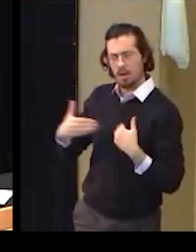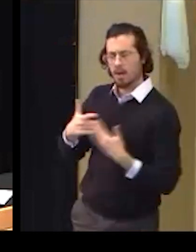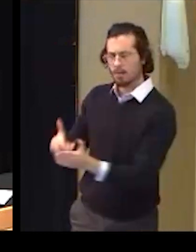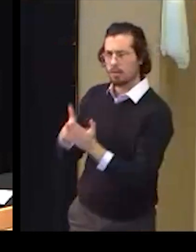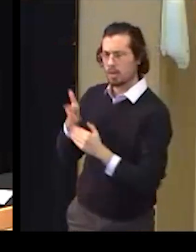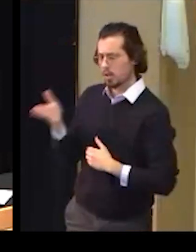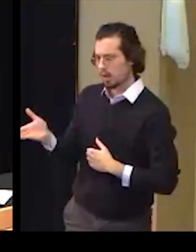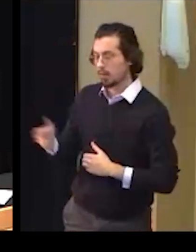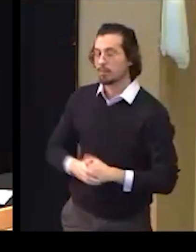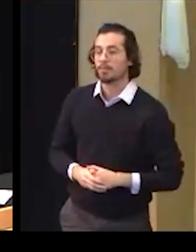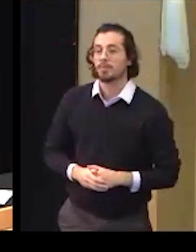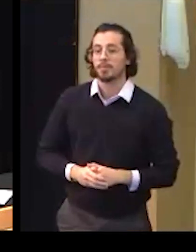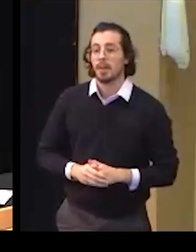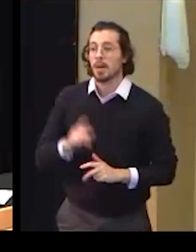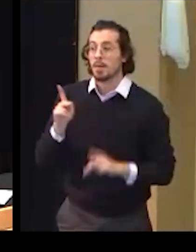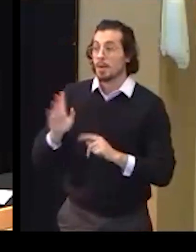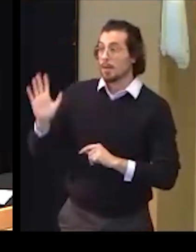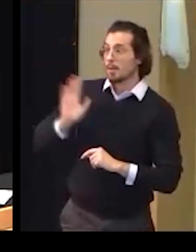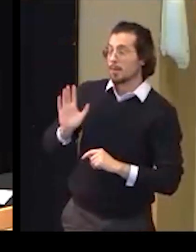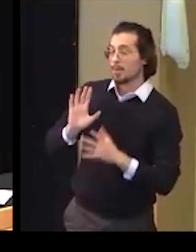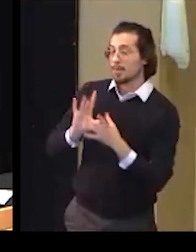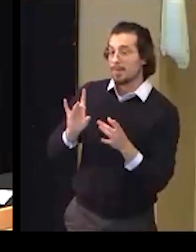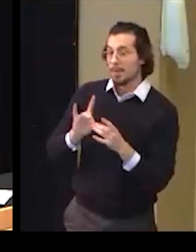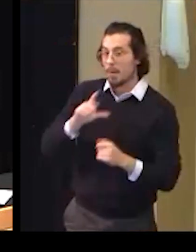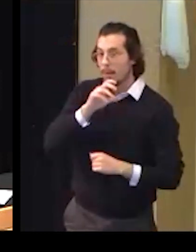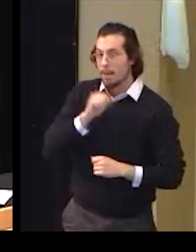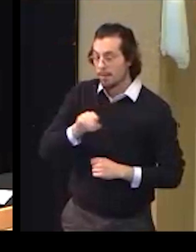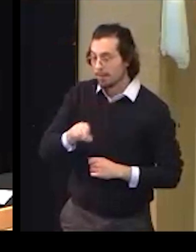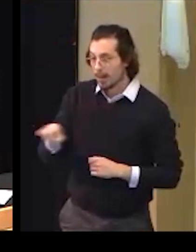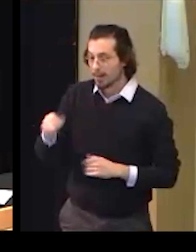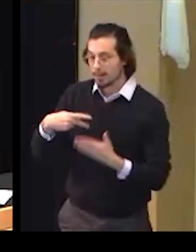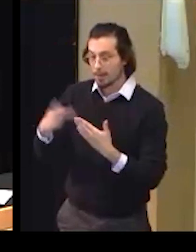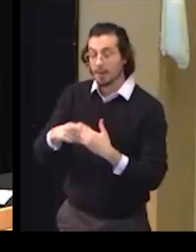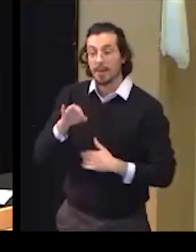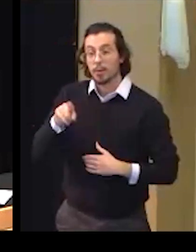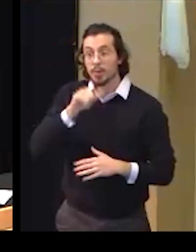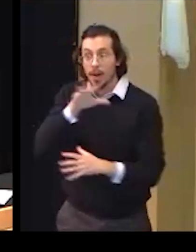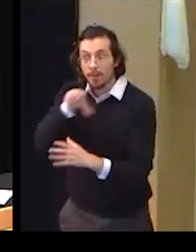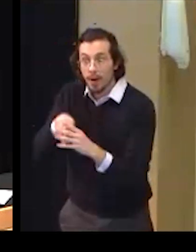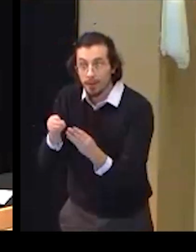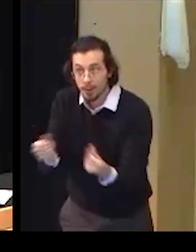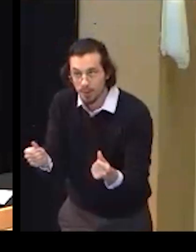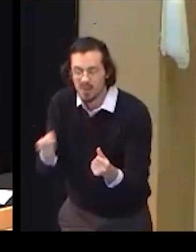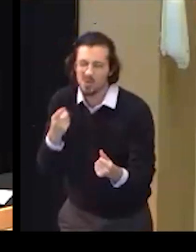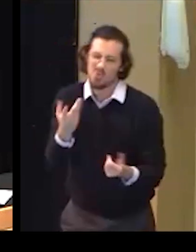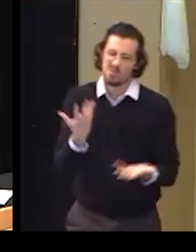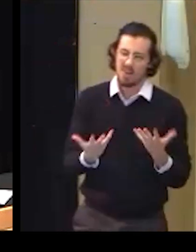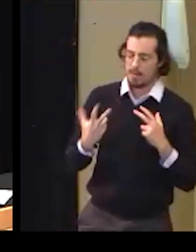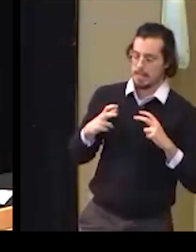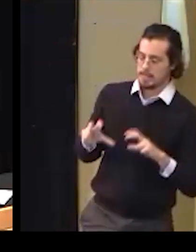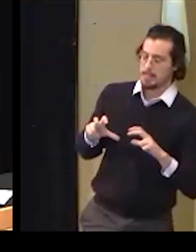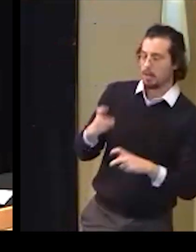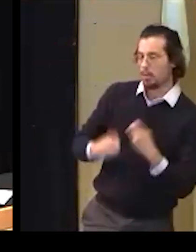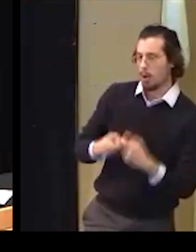it's like they used to say to us in the old-fashioned VISTA program, if you're not part of the solution, you may be contributing to the